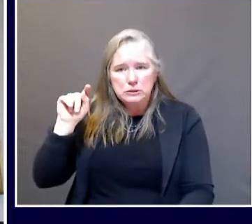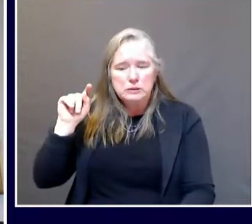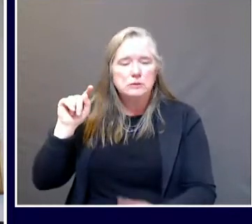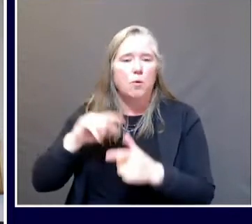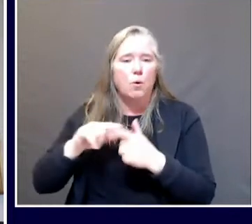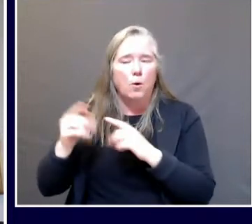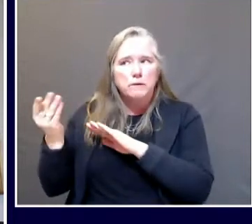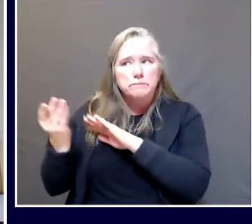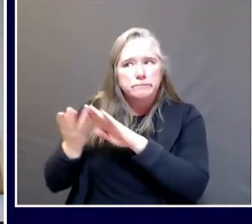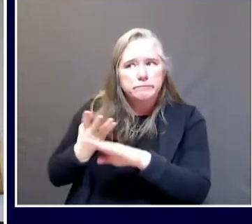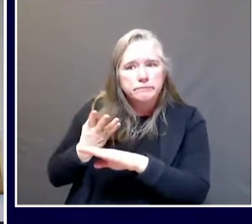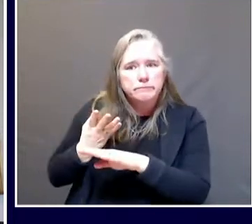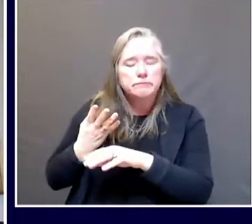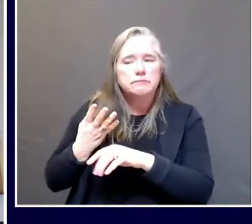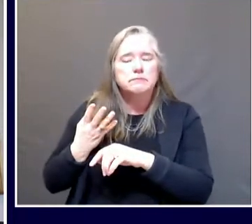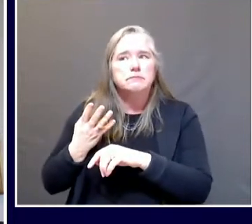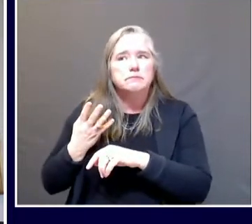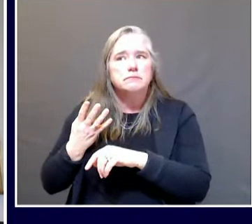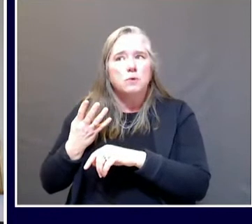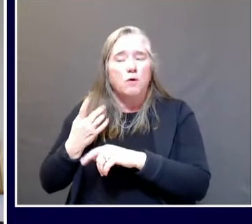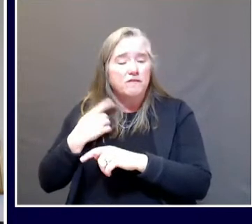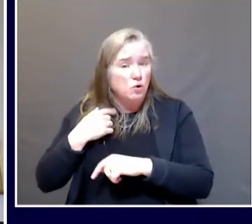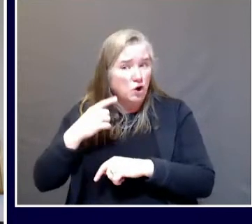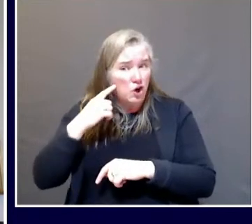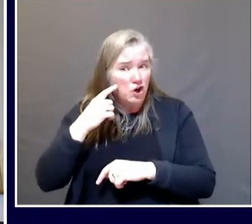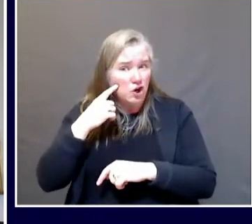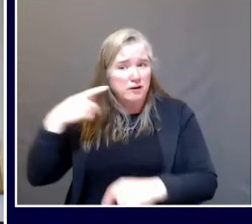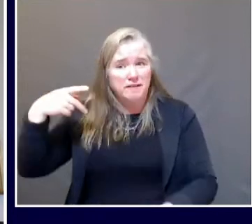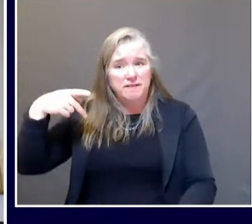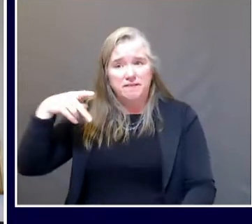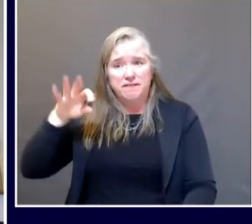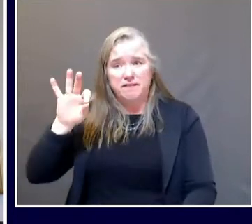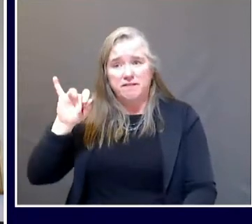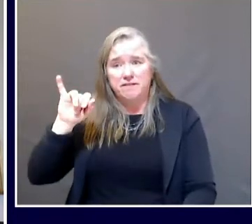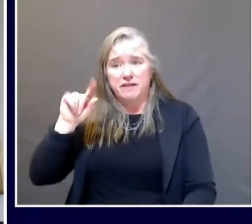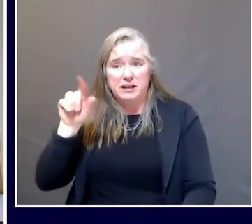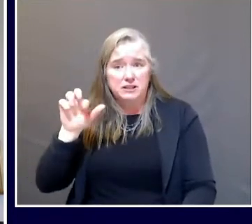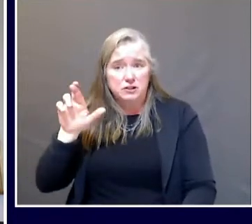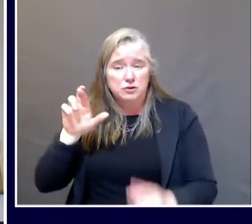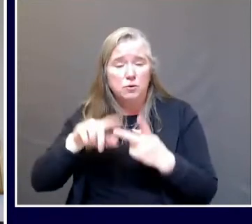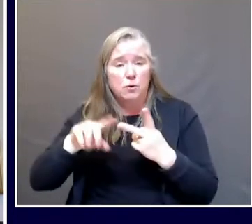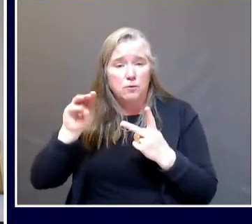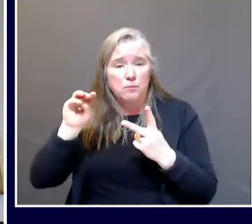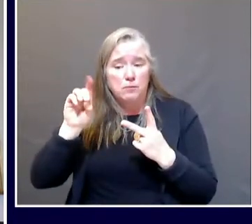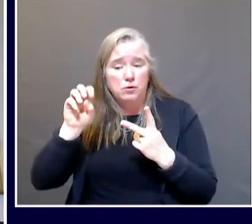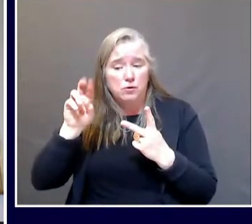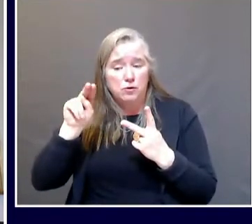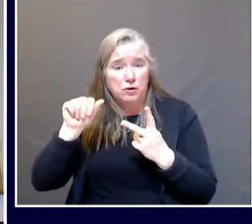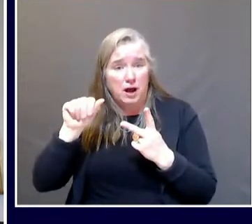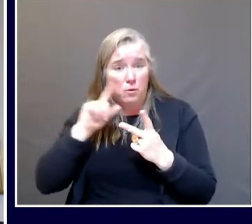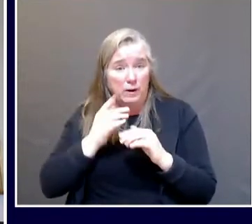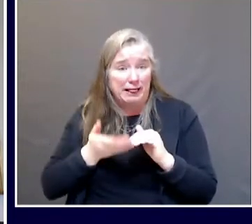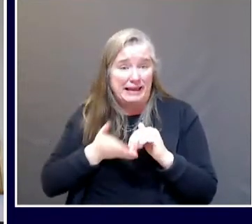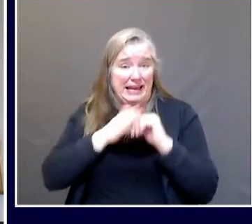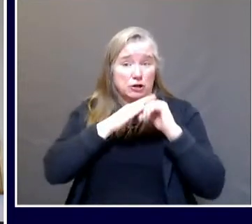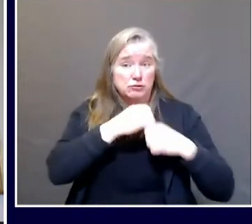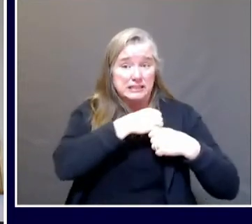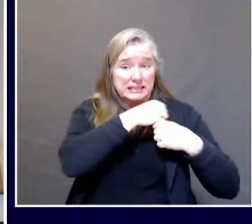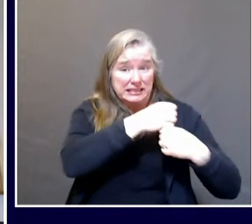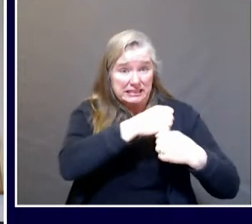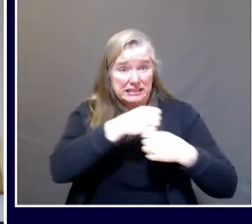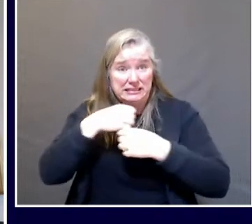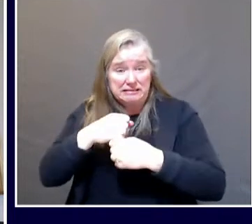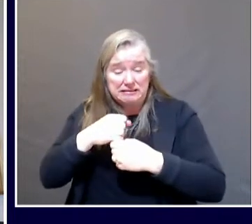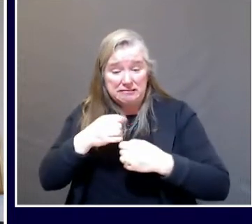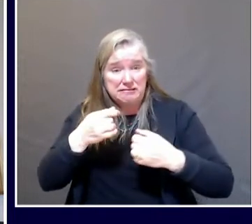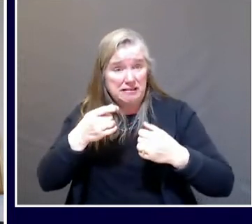increased production by Pfizer and Moderna, in say 2 to 3 weeks, and that might help with supply? Have you had any